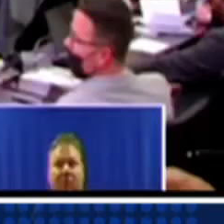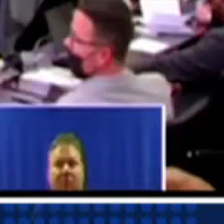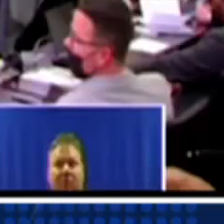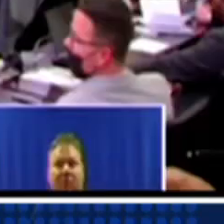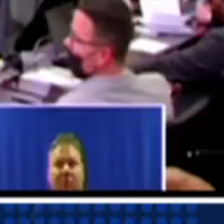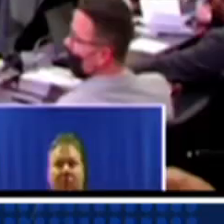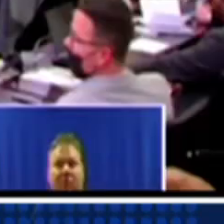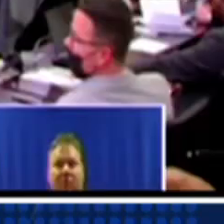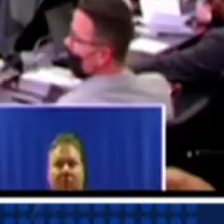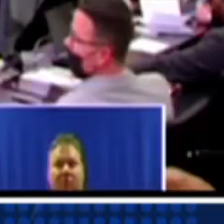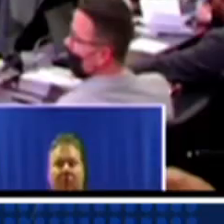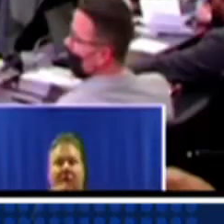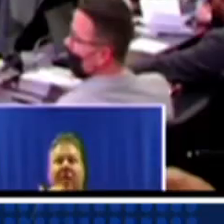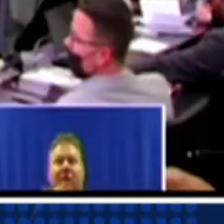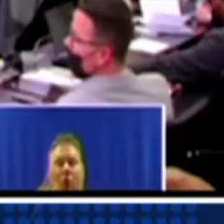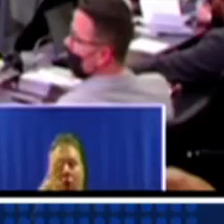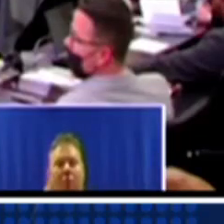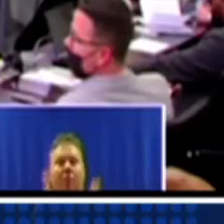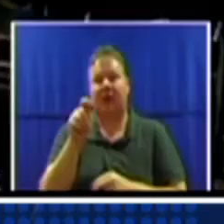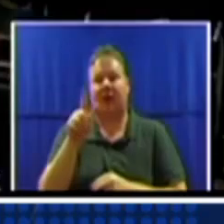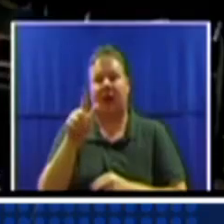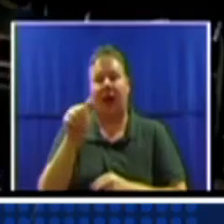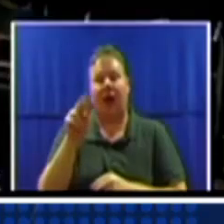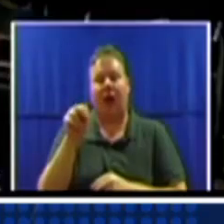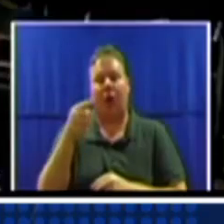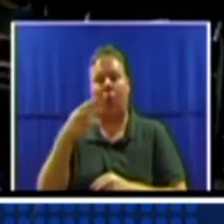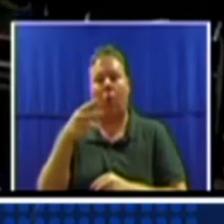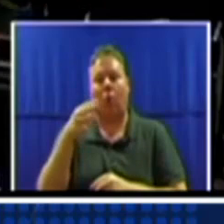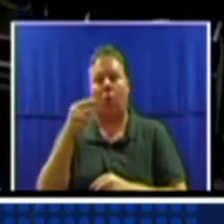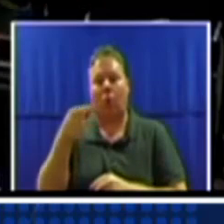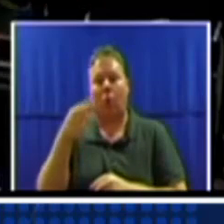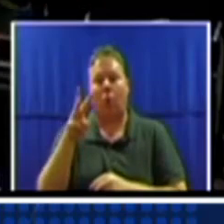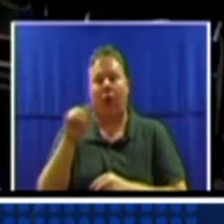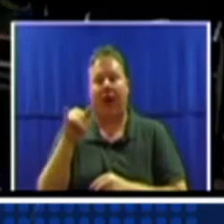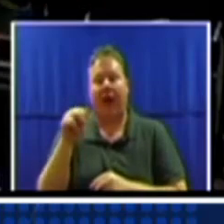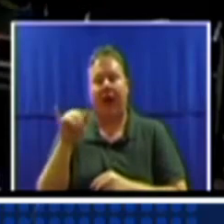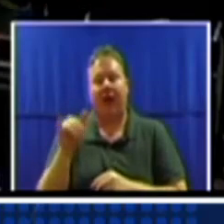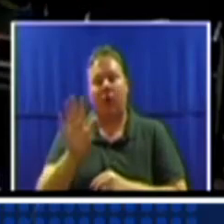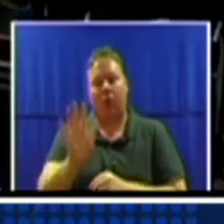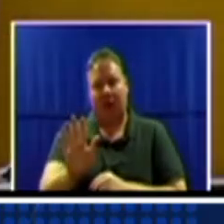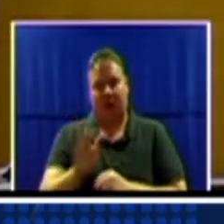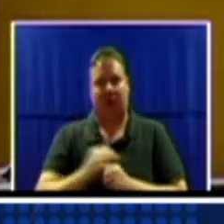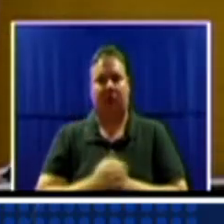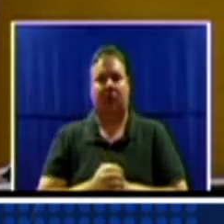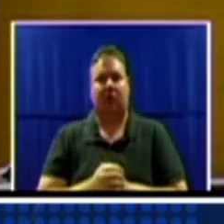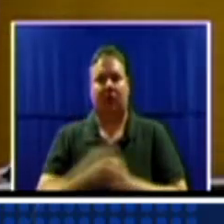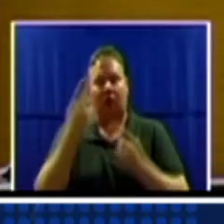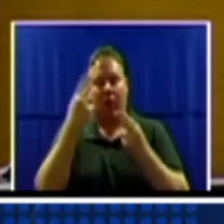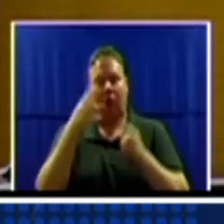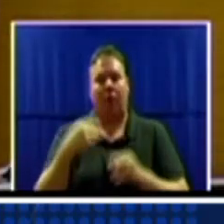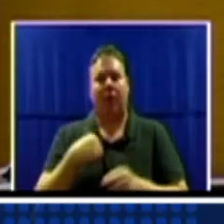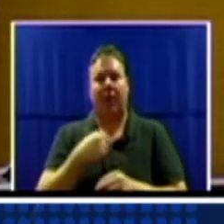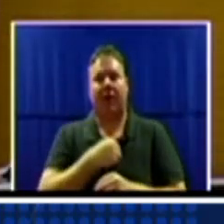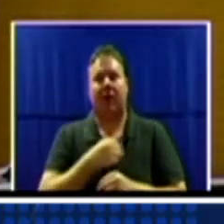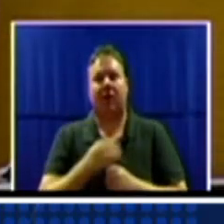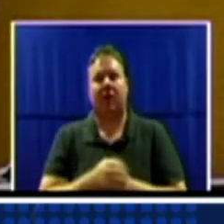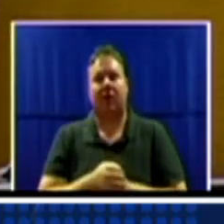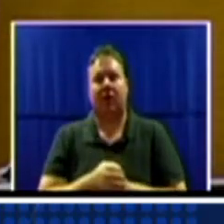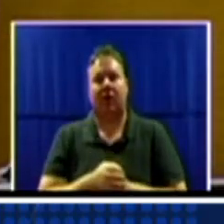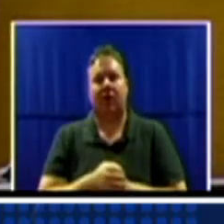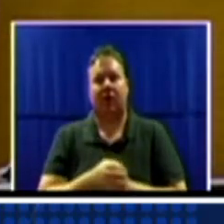some, they will definitely have to make some recommendations, and it's up to Parliament how they